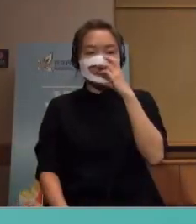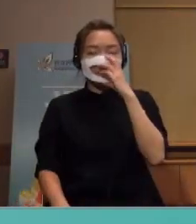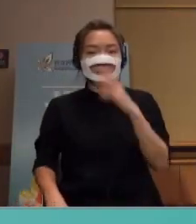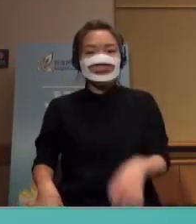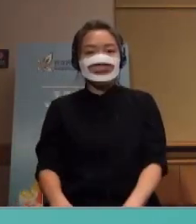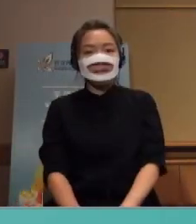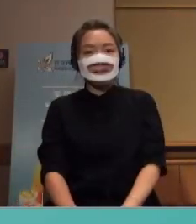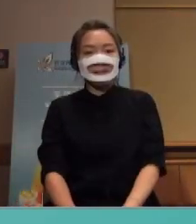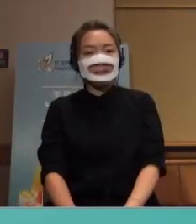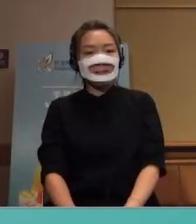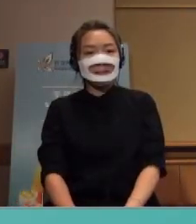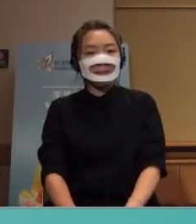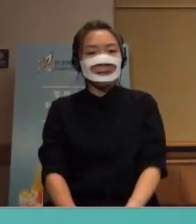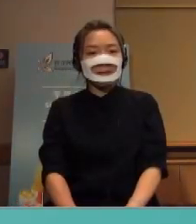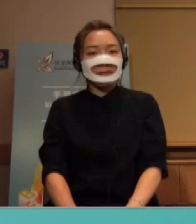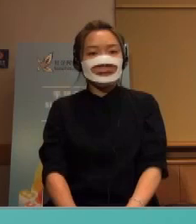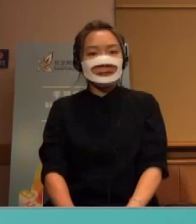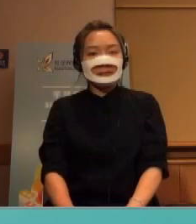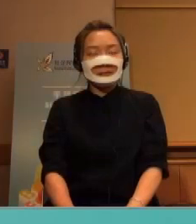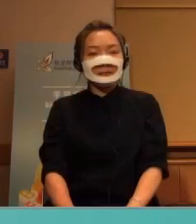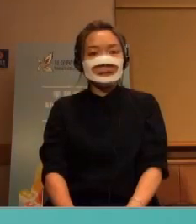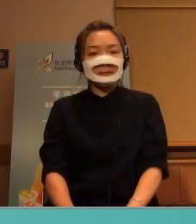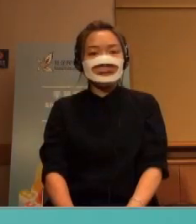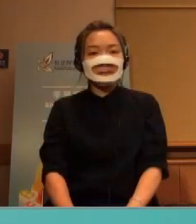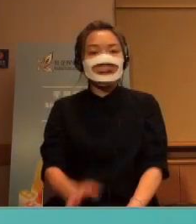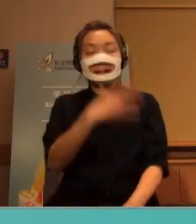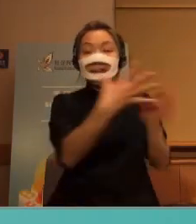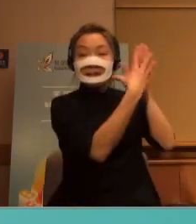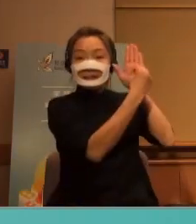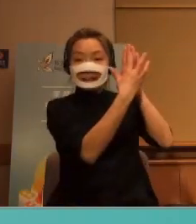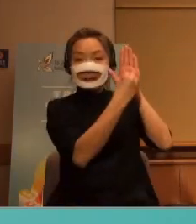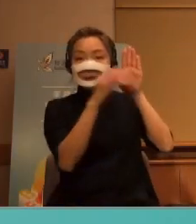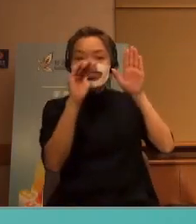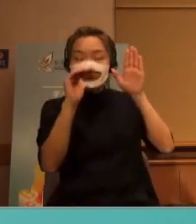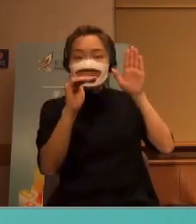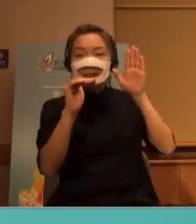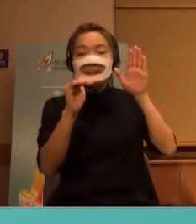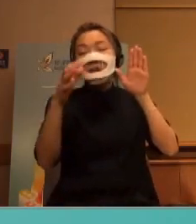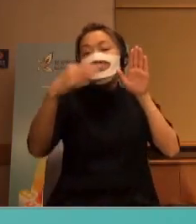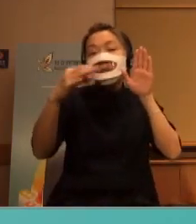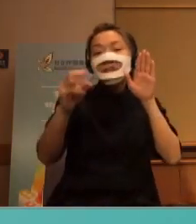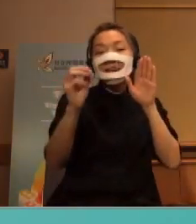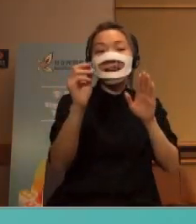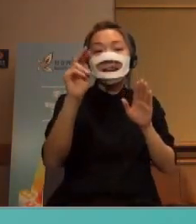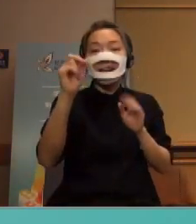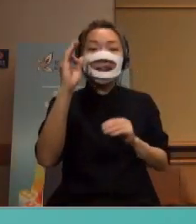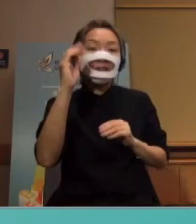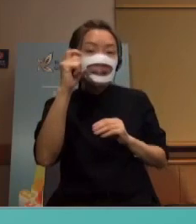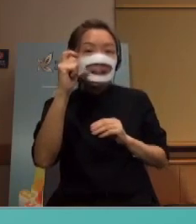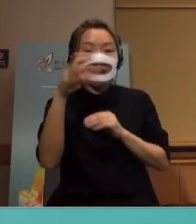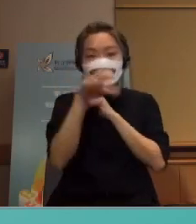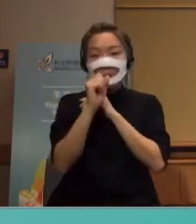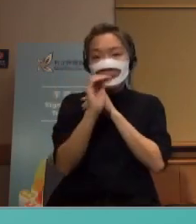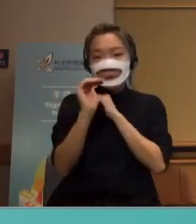So please feel free to scan it now. We'll also show it at the end of the whole event, so you get a chance to do it. So the